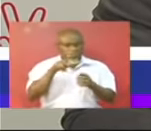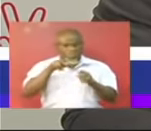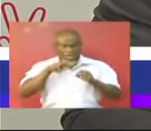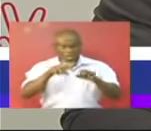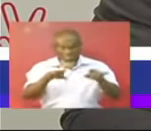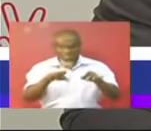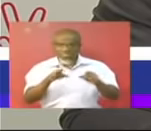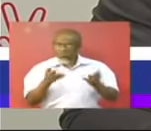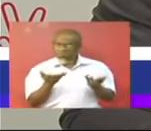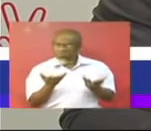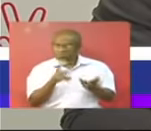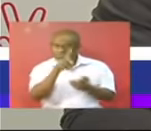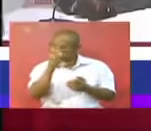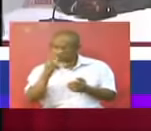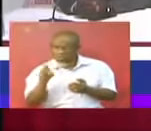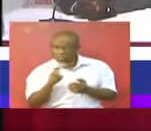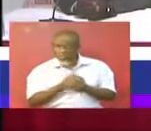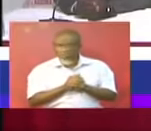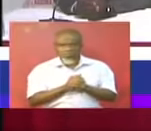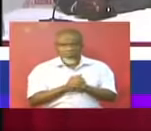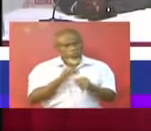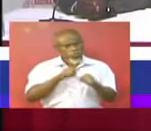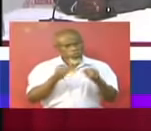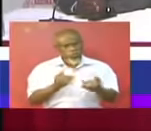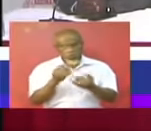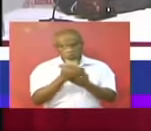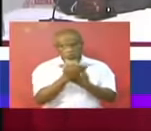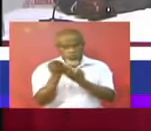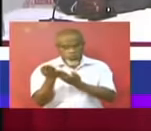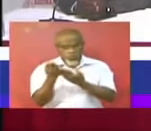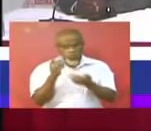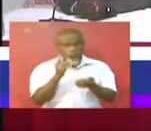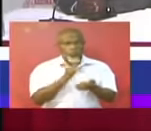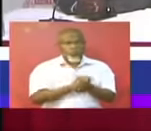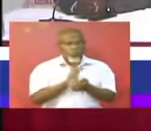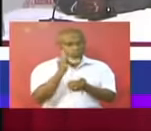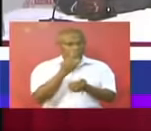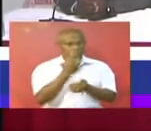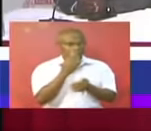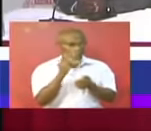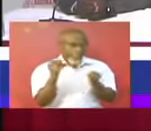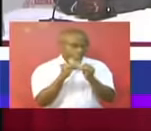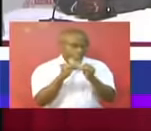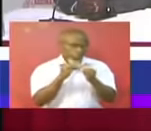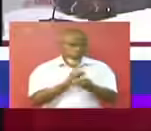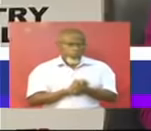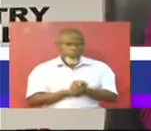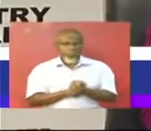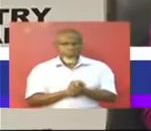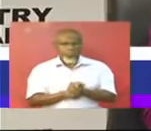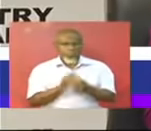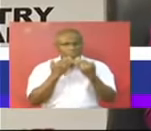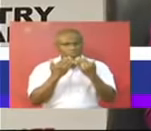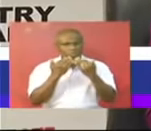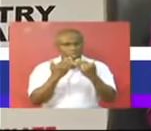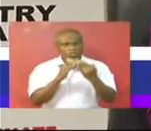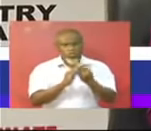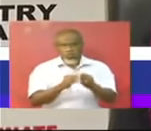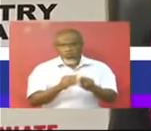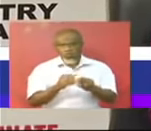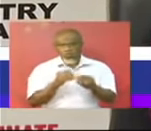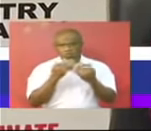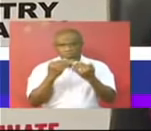to welcome Dr. Sana Mohammed. Good morning, everyone. Thank you, Al. Dr. Avery Hines, Technical Director